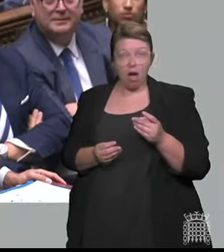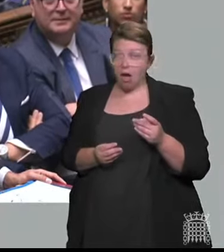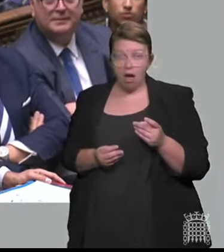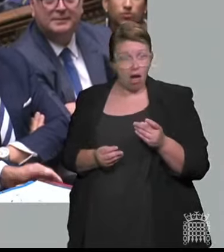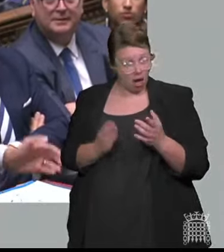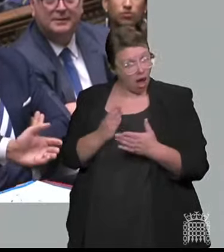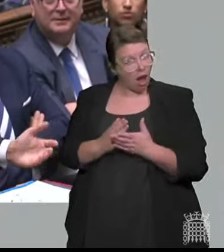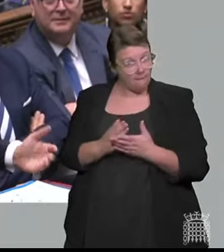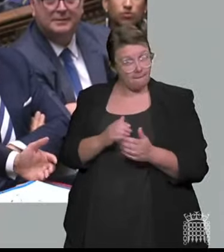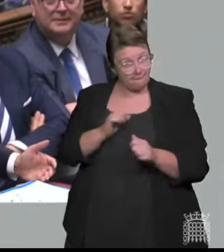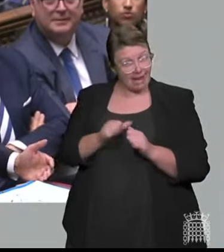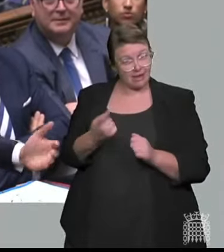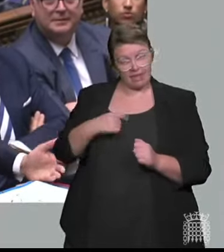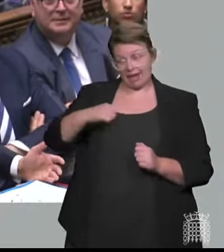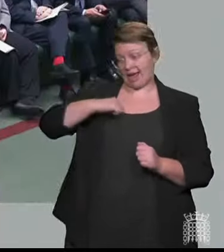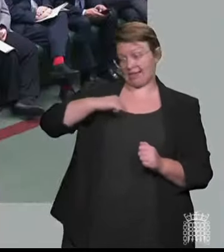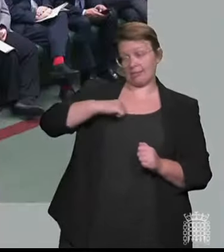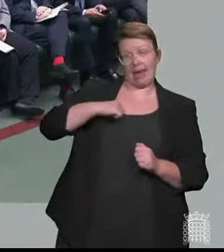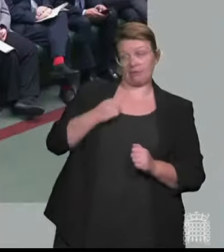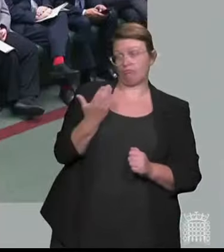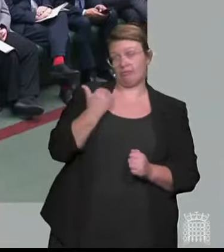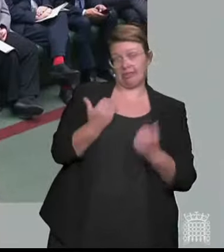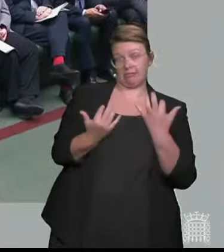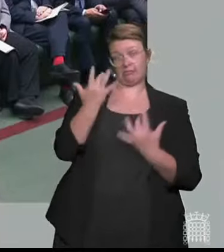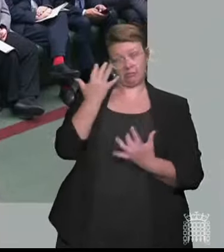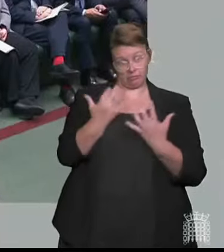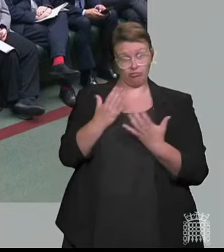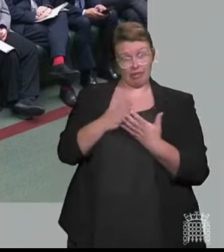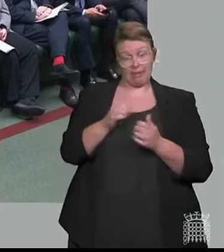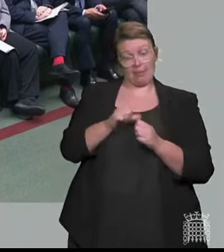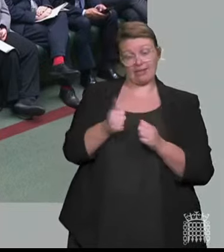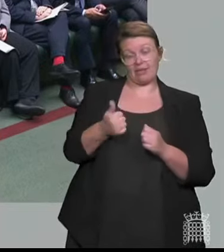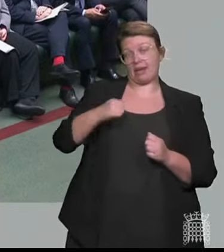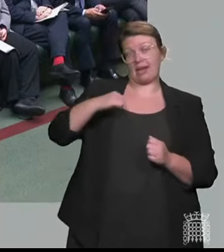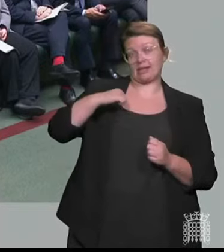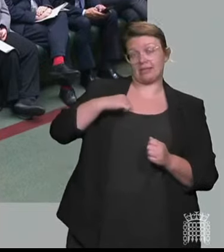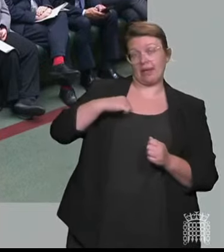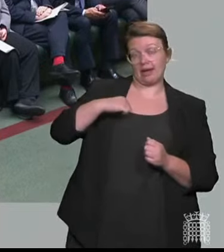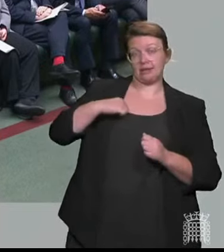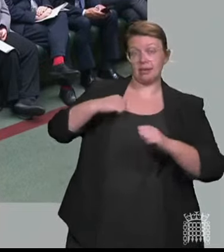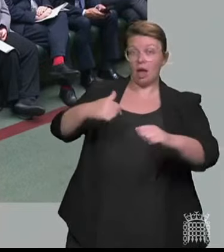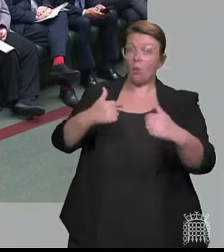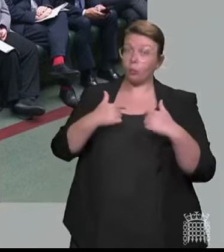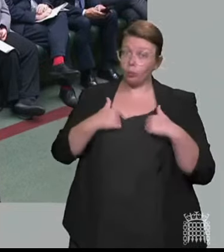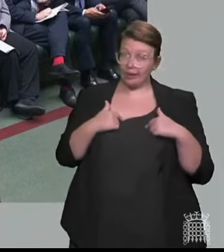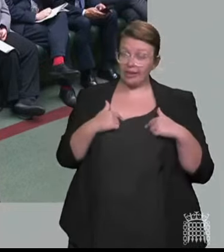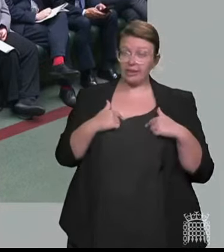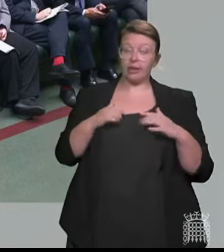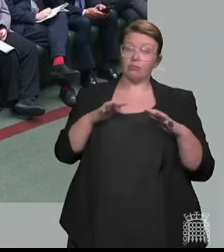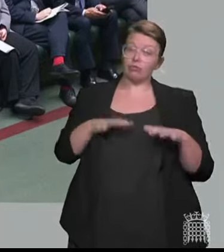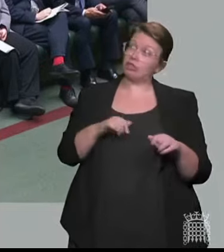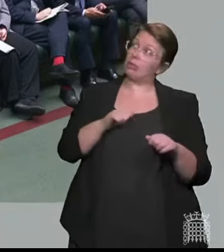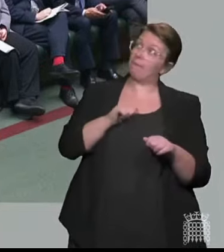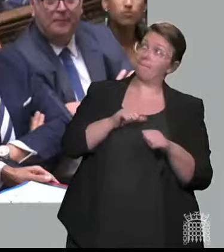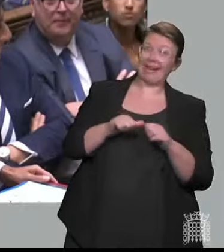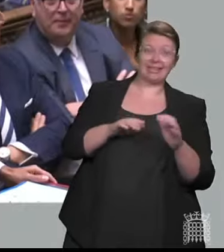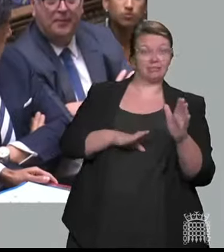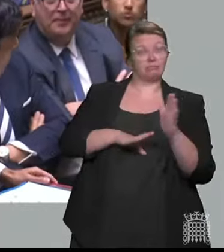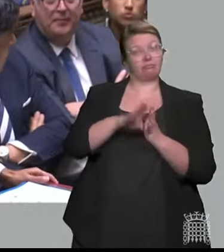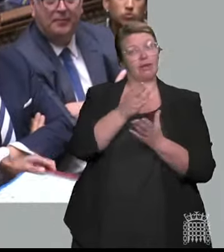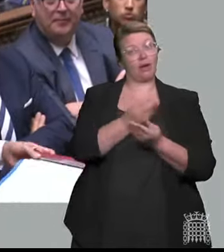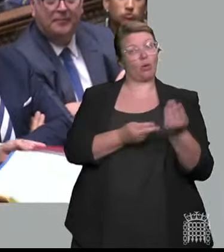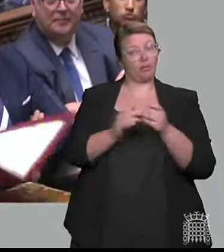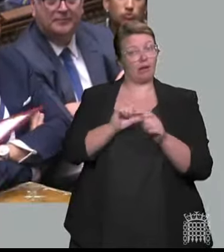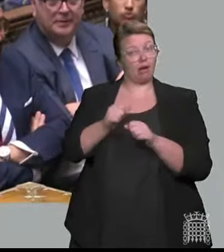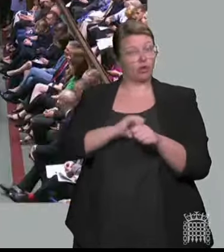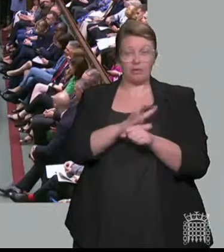today, now that the pub figures have been published, which demonstrate, in fact, we had the fastest recovery out of any European economy